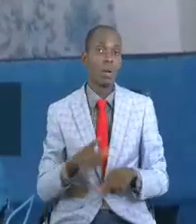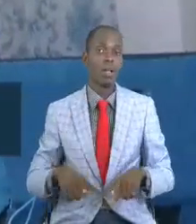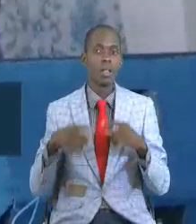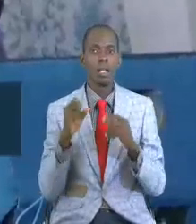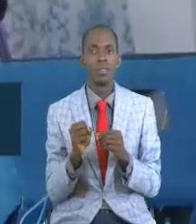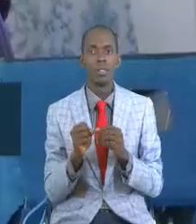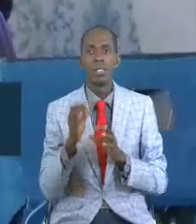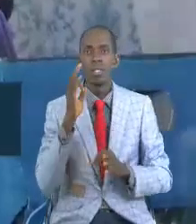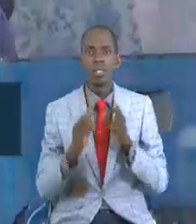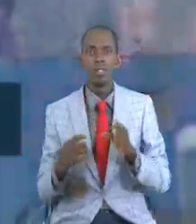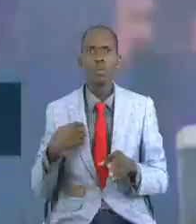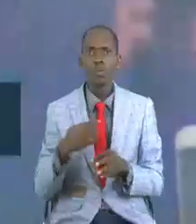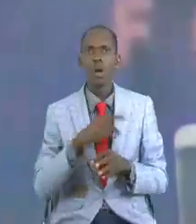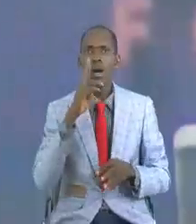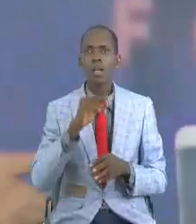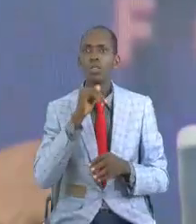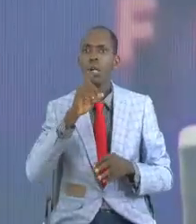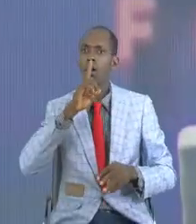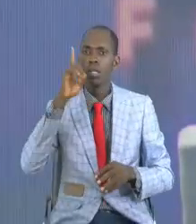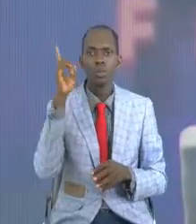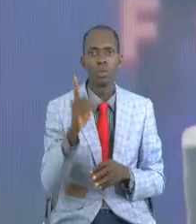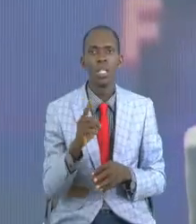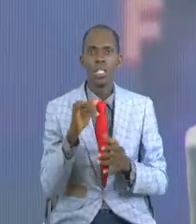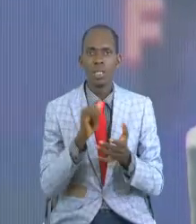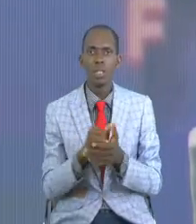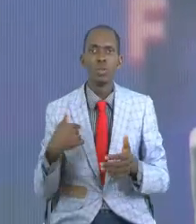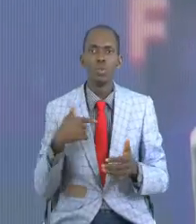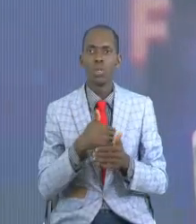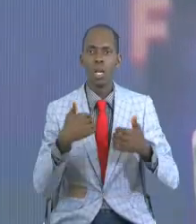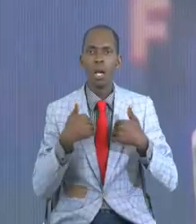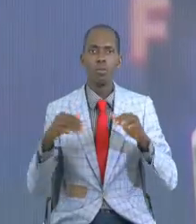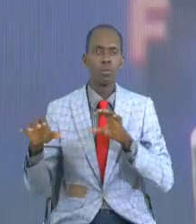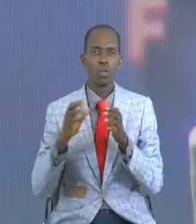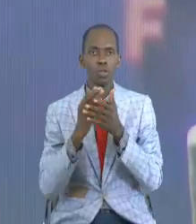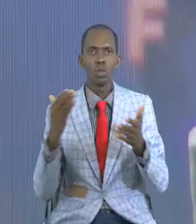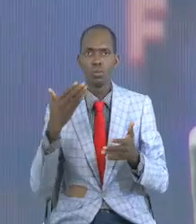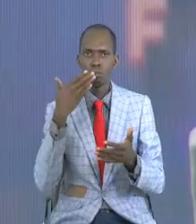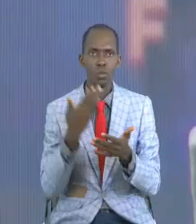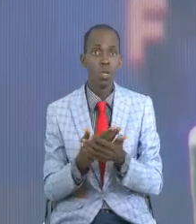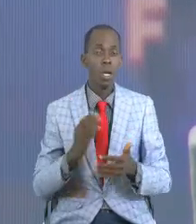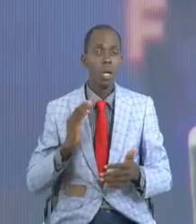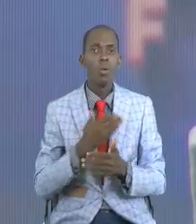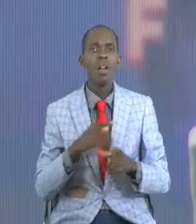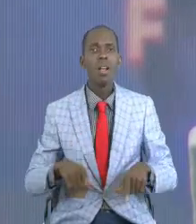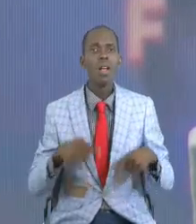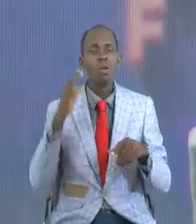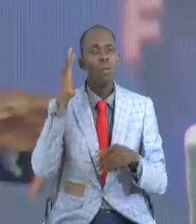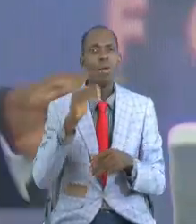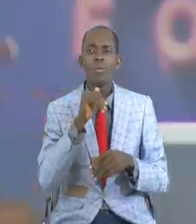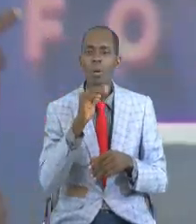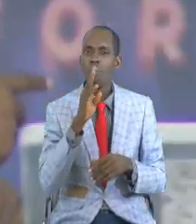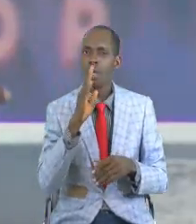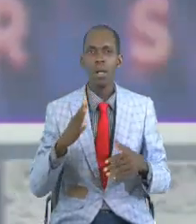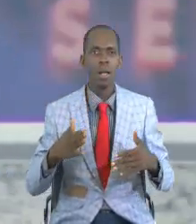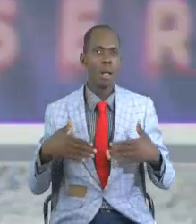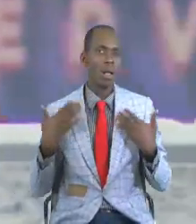not assured that we have done something good, our lives will not be happy. You know, you do